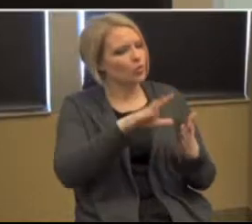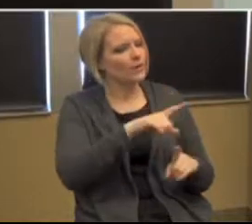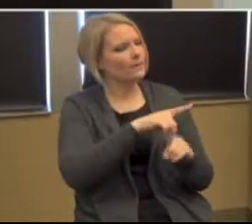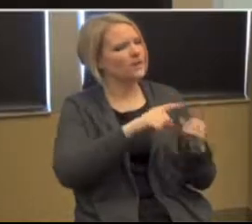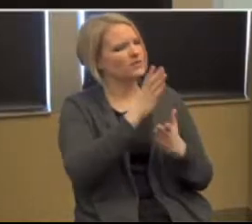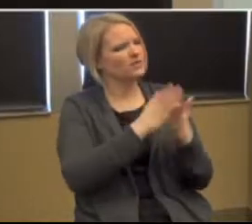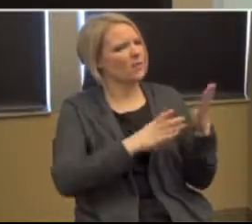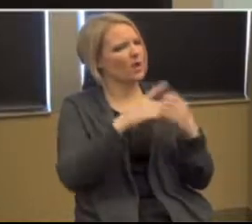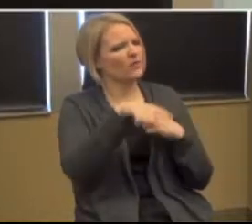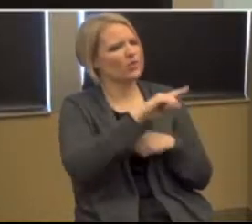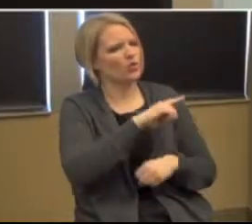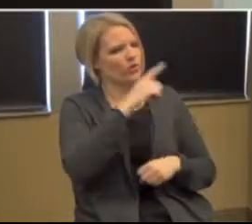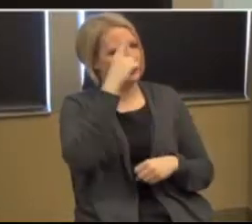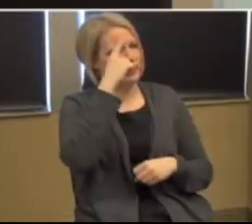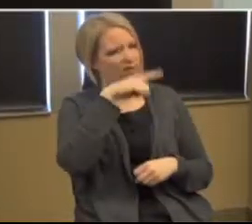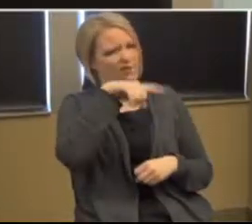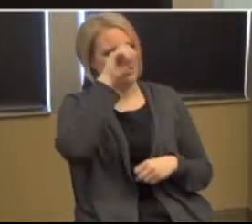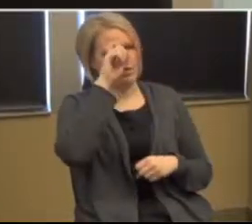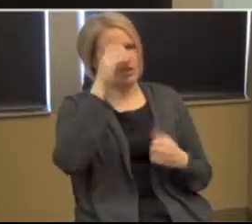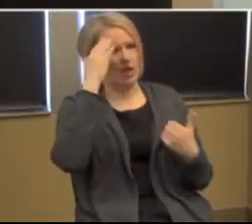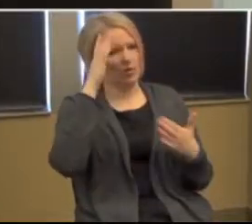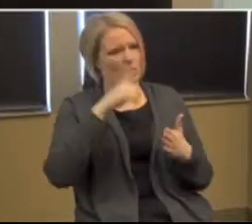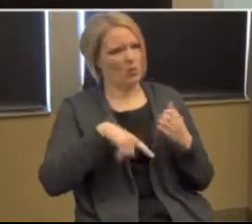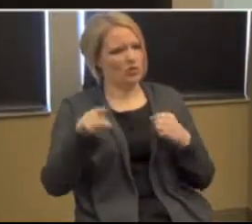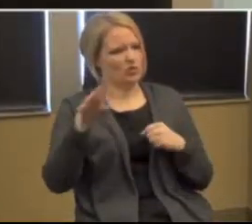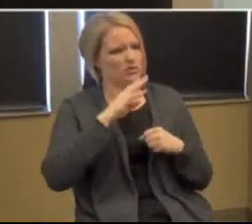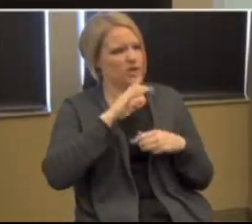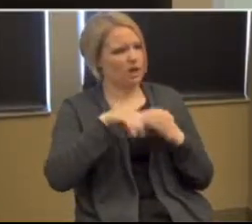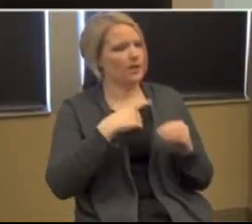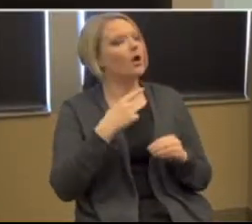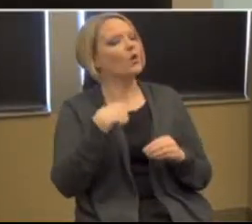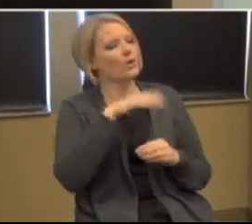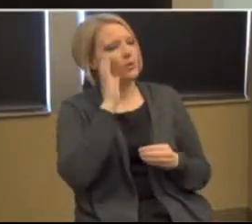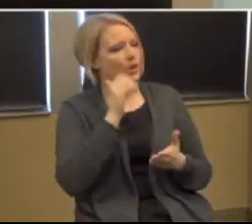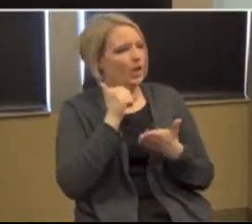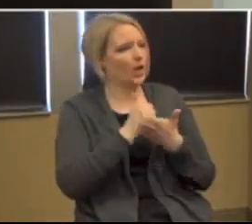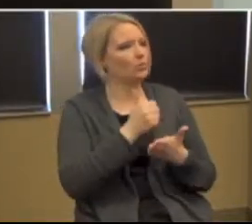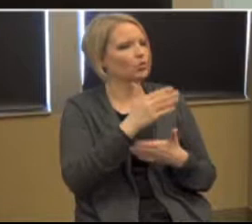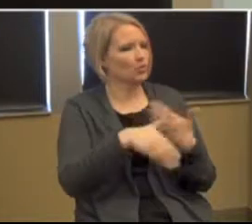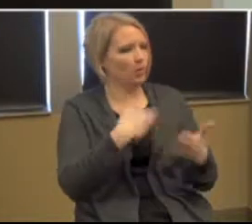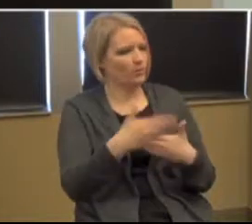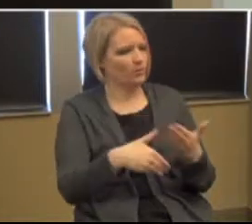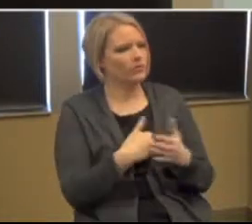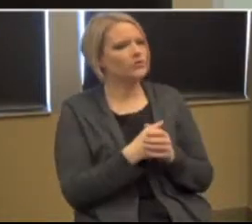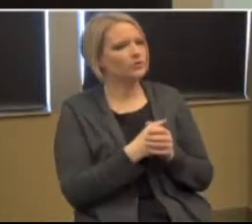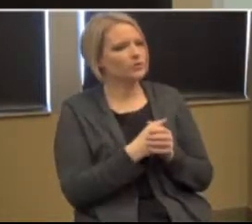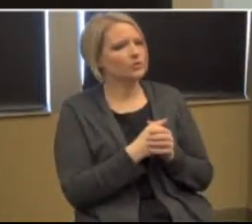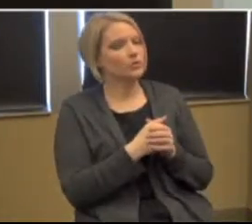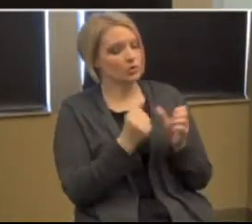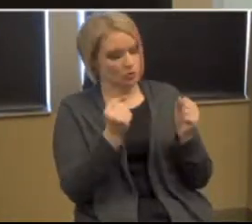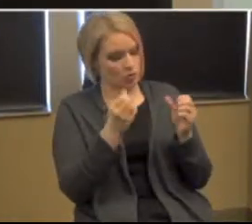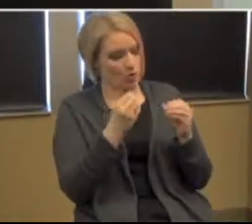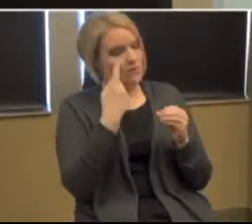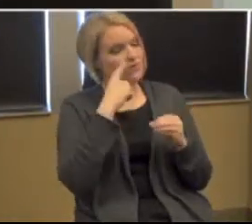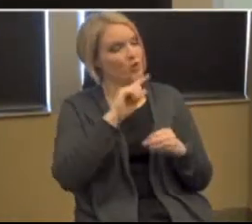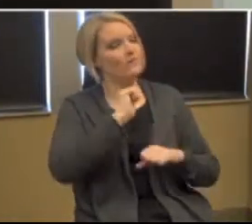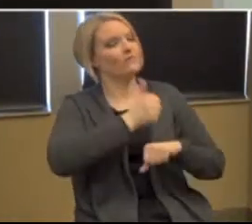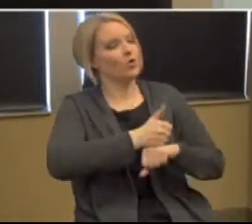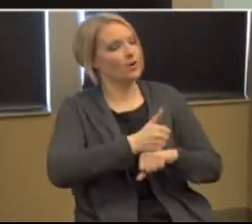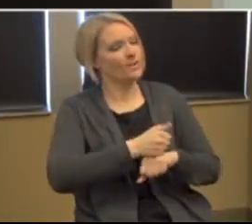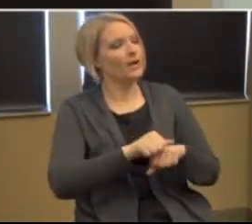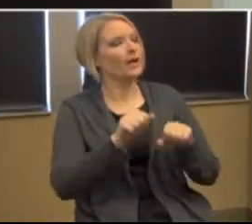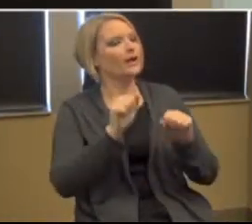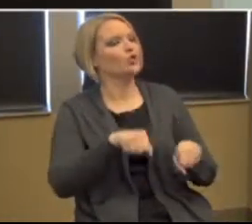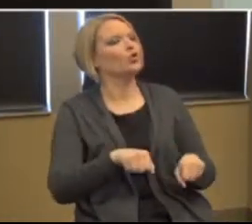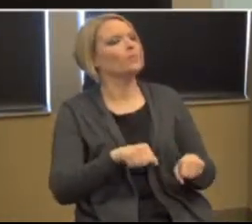heck is Borders talking about? And that's fine. We're gonna take you there right now in terms of the format. So it can either